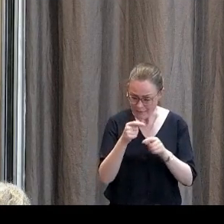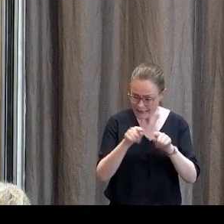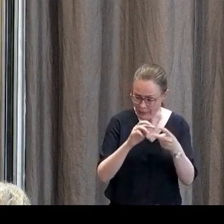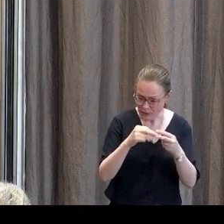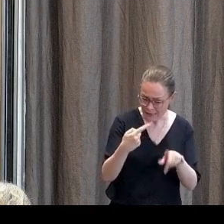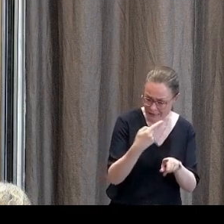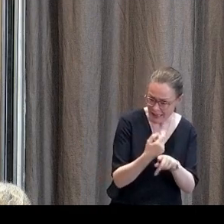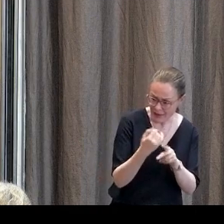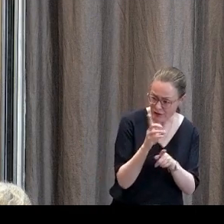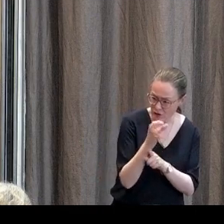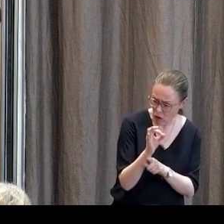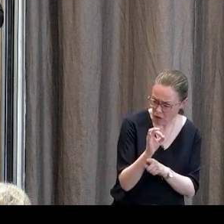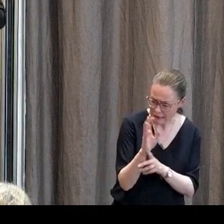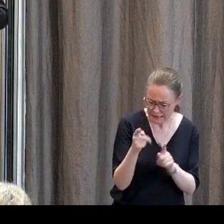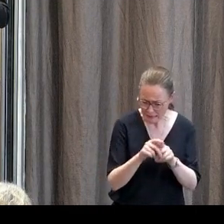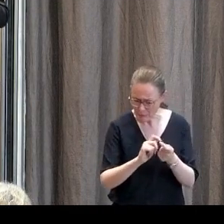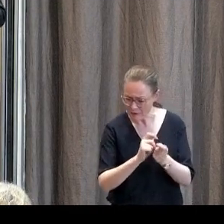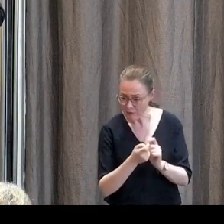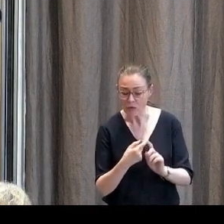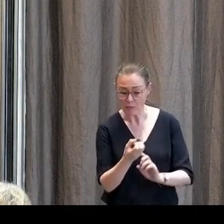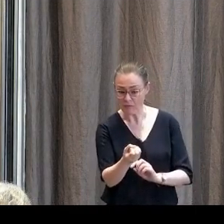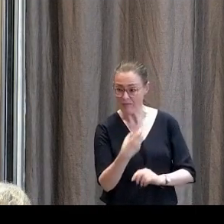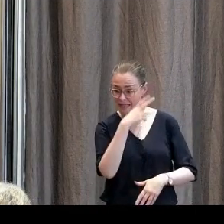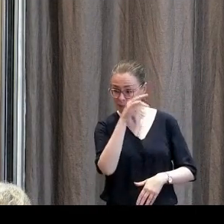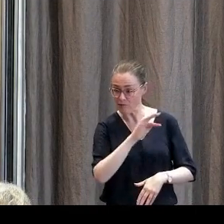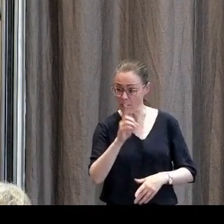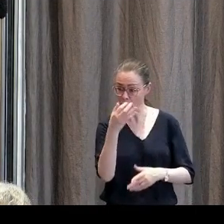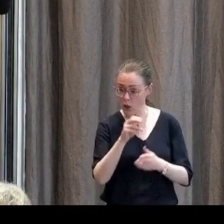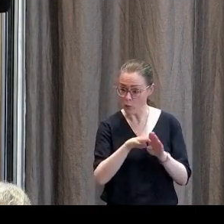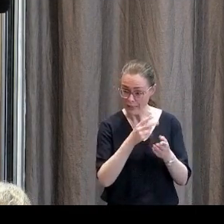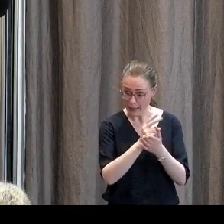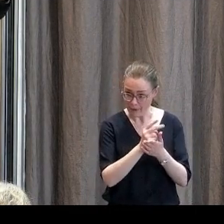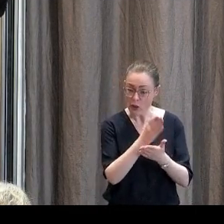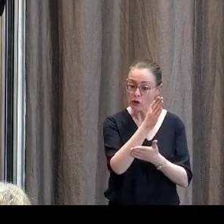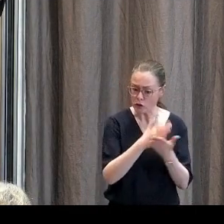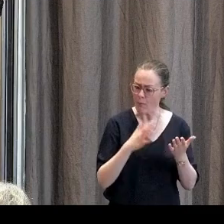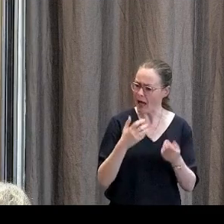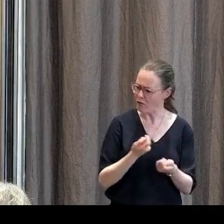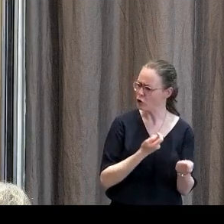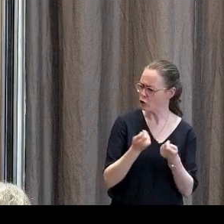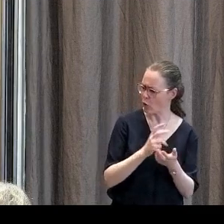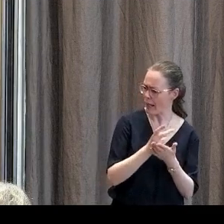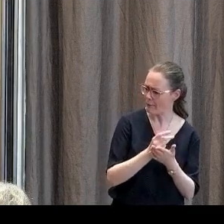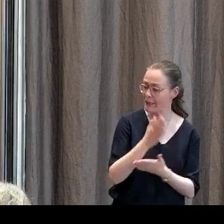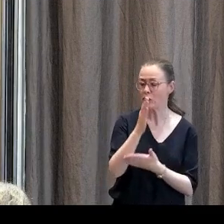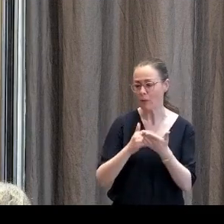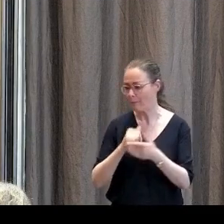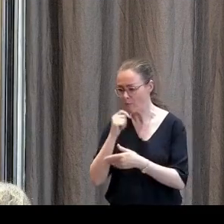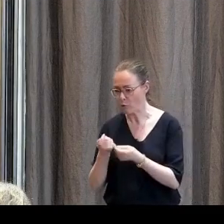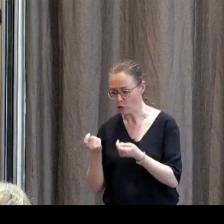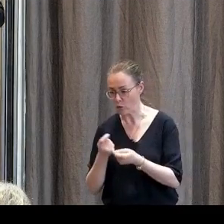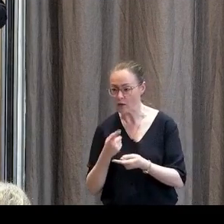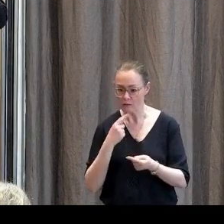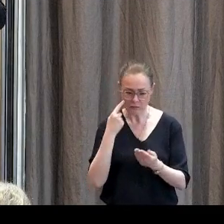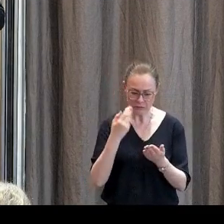dogs, and is it altered? So he sent us some samples from dogs with epilepsy, some that had quite controlled epilepsy and some that didn't. And